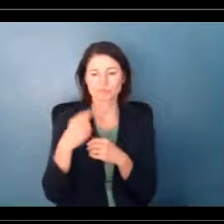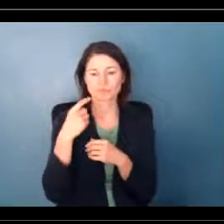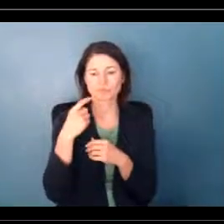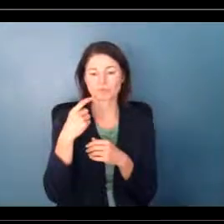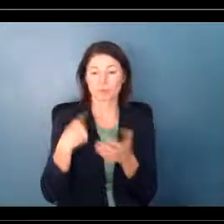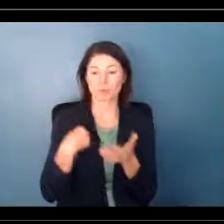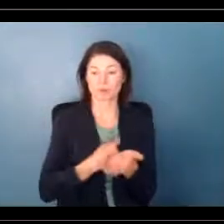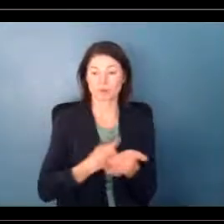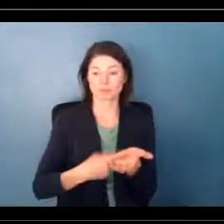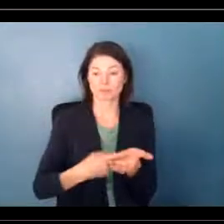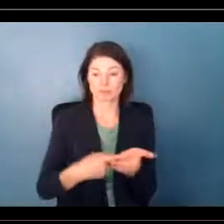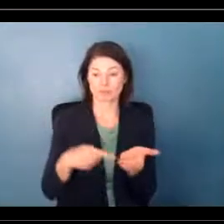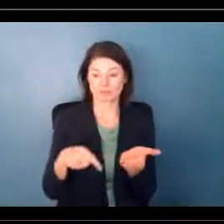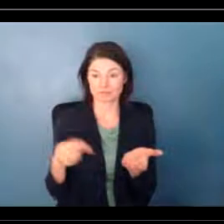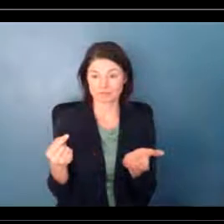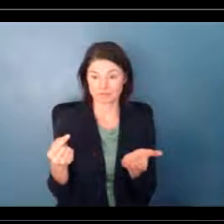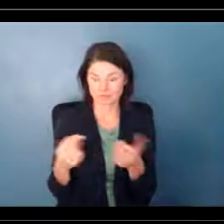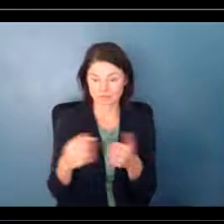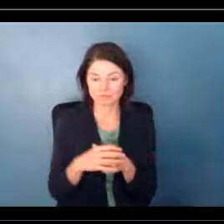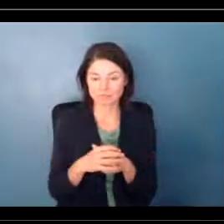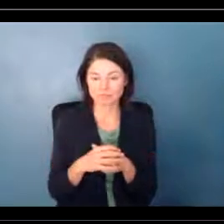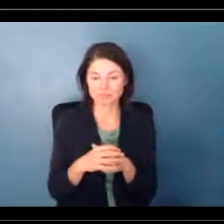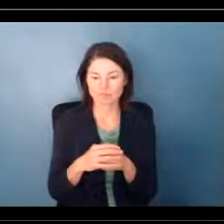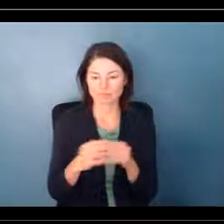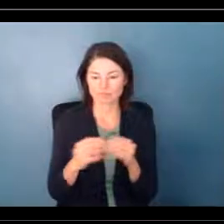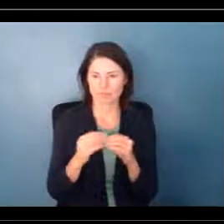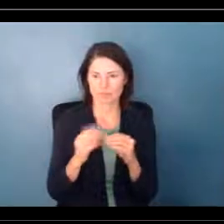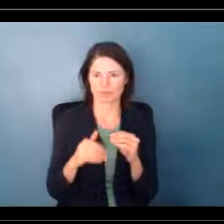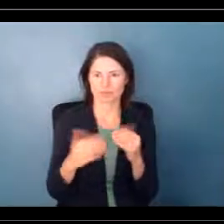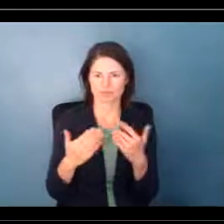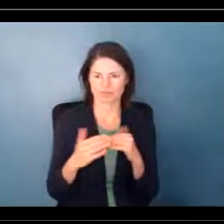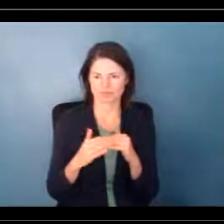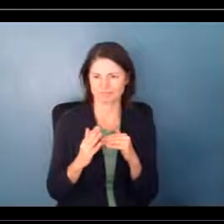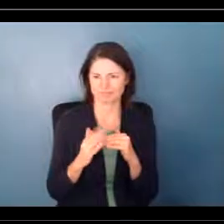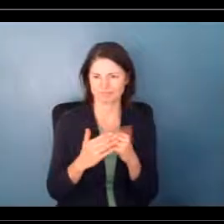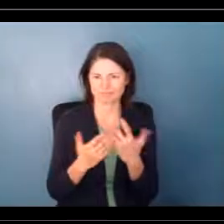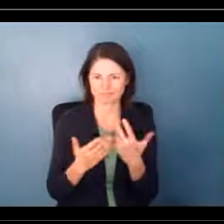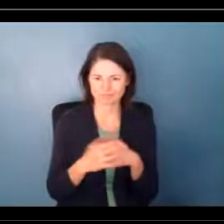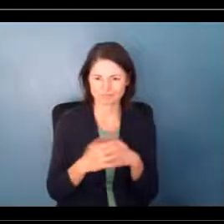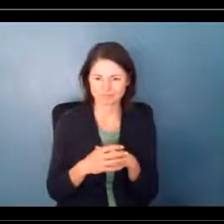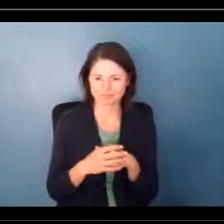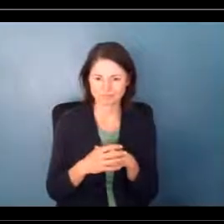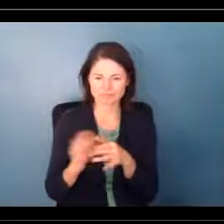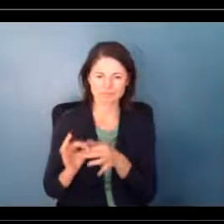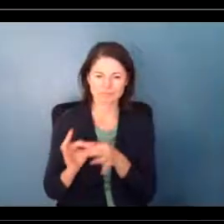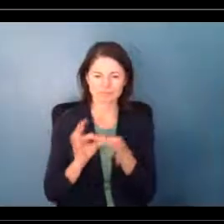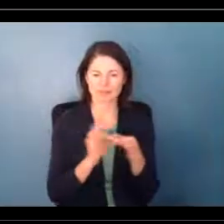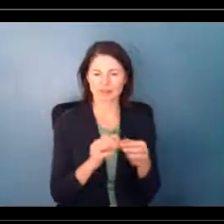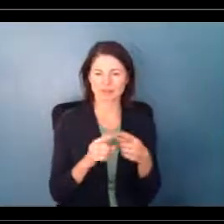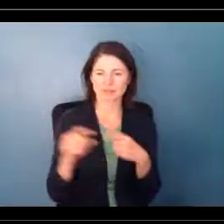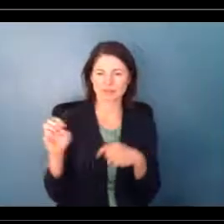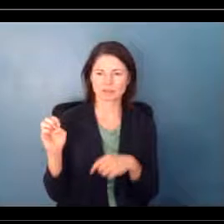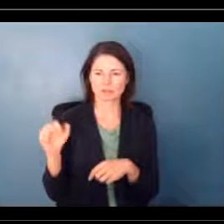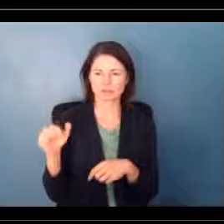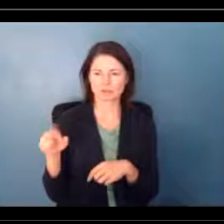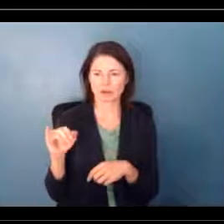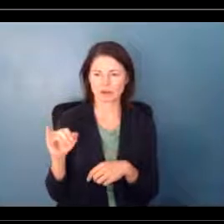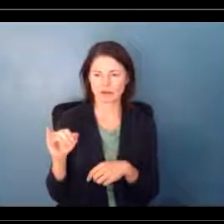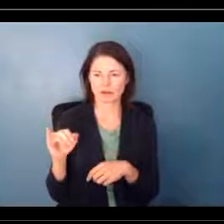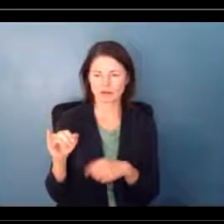here is that above and beyond. And so, kind of tying back to the EQI that was